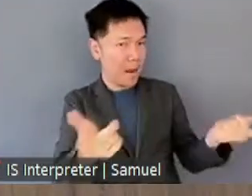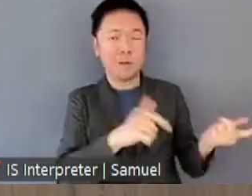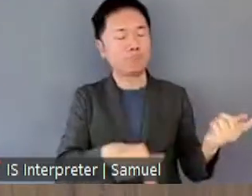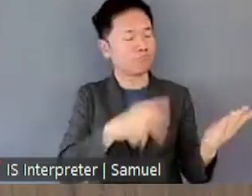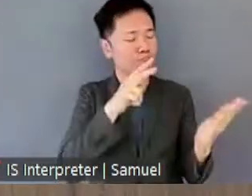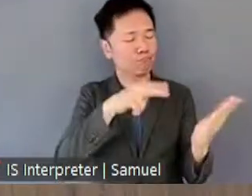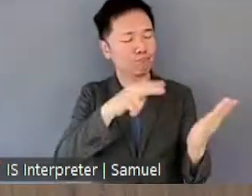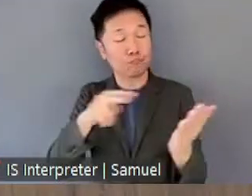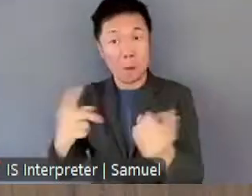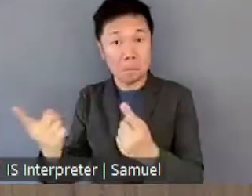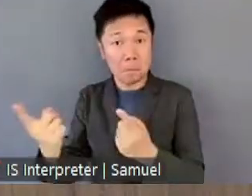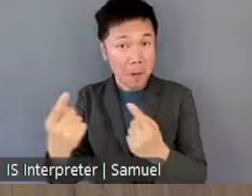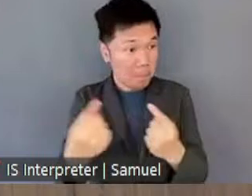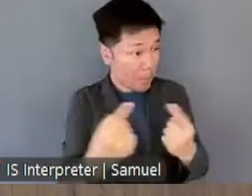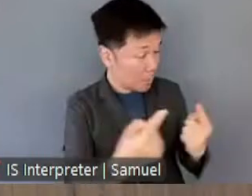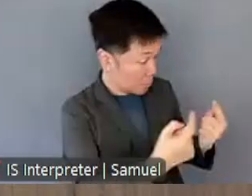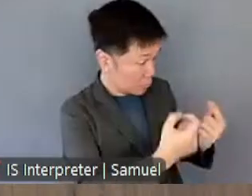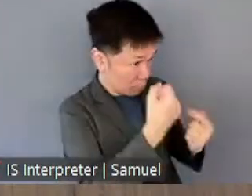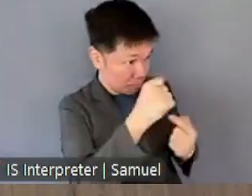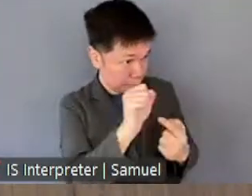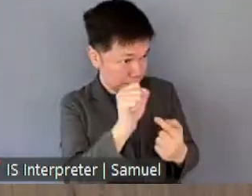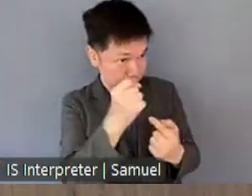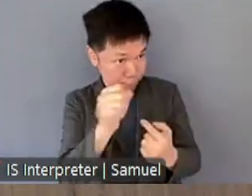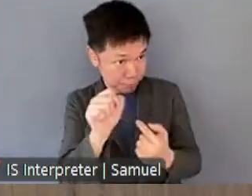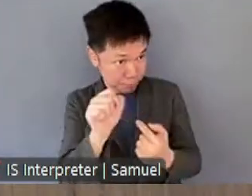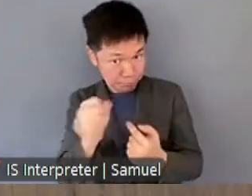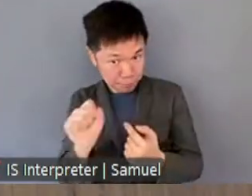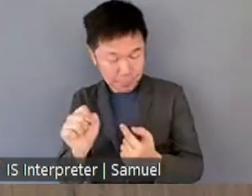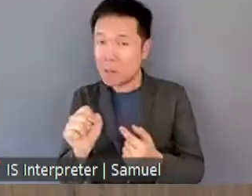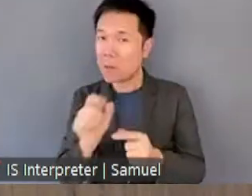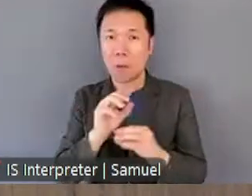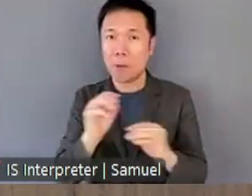silence procedure, no objections were raised.